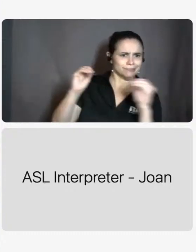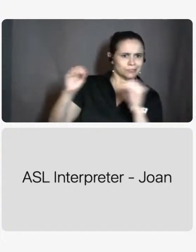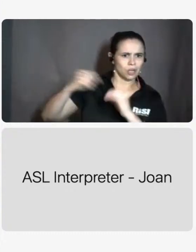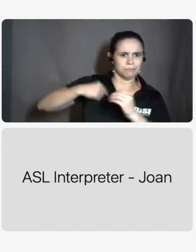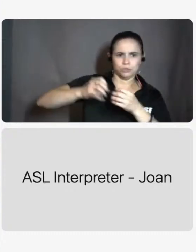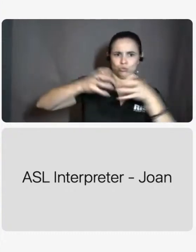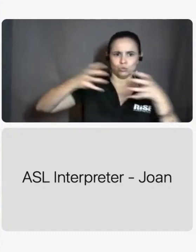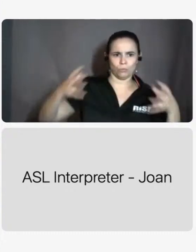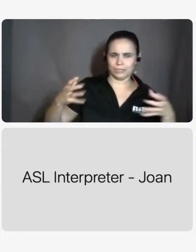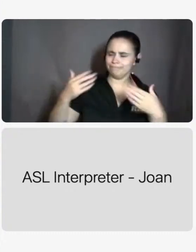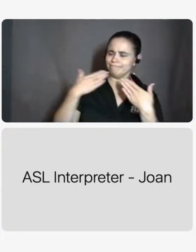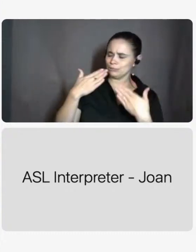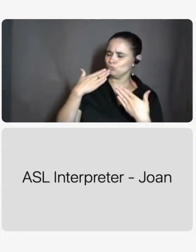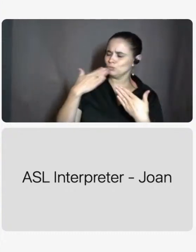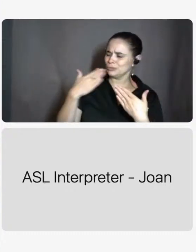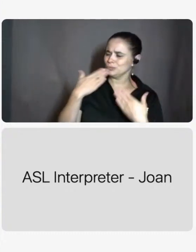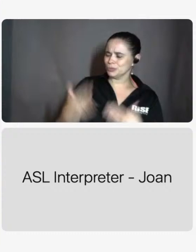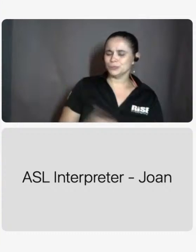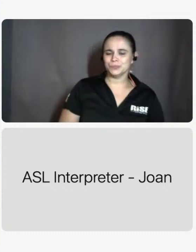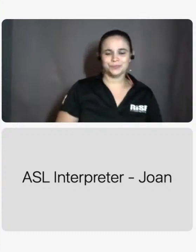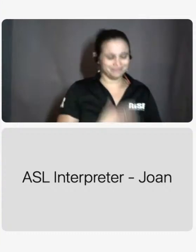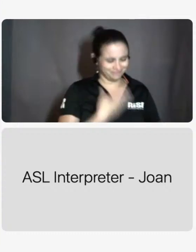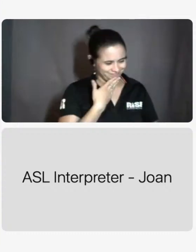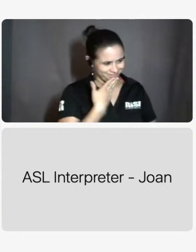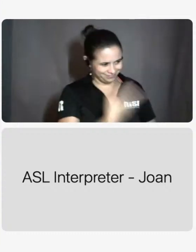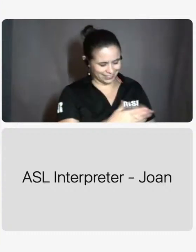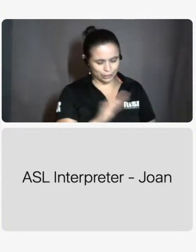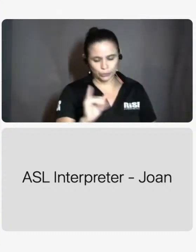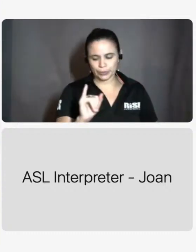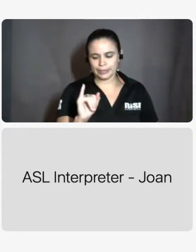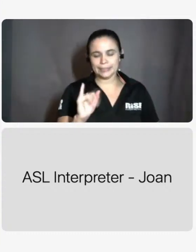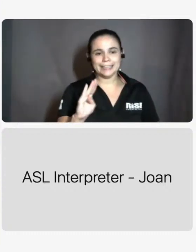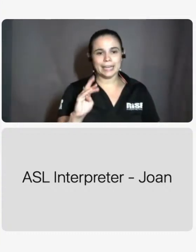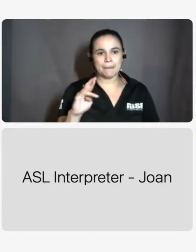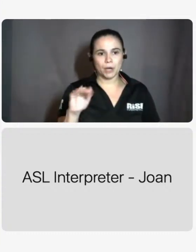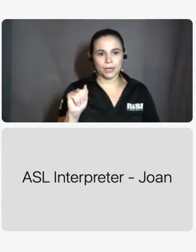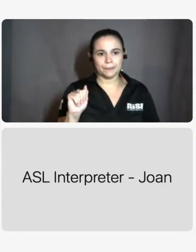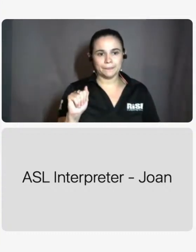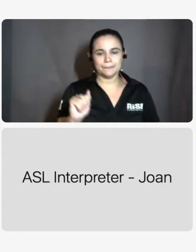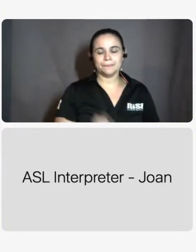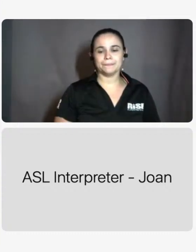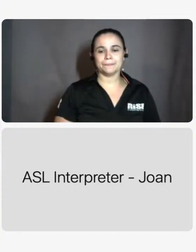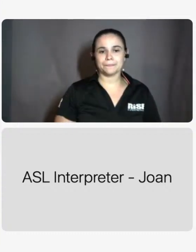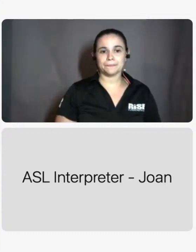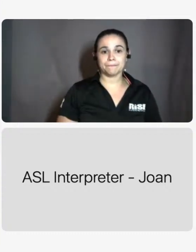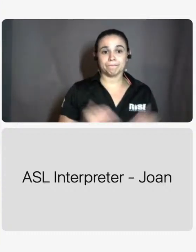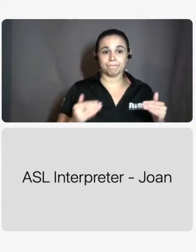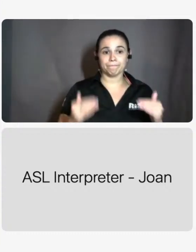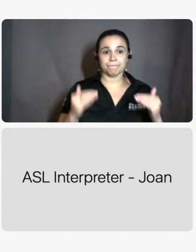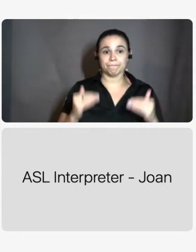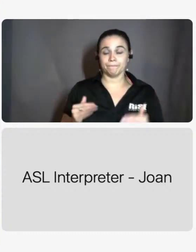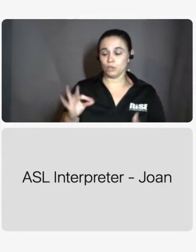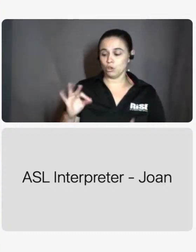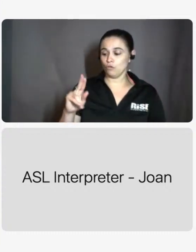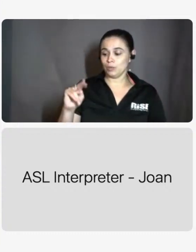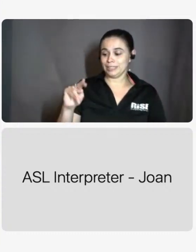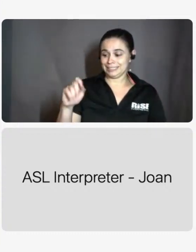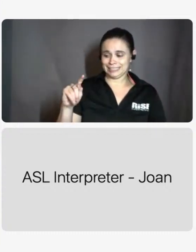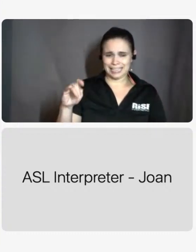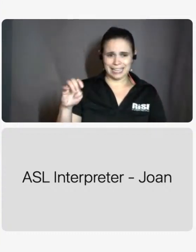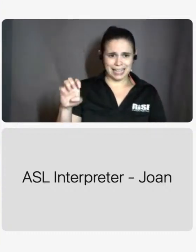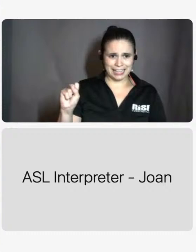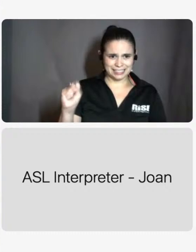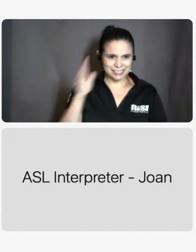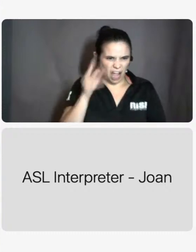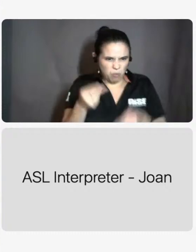Thank you, Board Member Ibarra. Okay. Board Member Fuentes. Yeah, just a quick comment. I'm not going to say everything my colleagues have